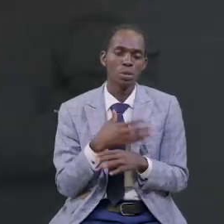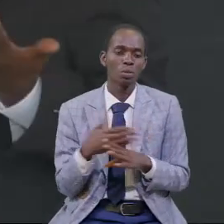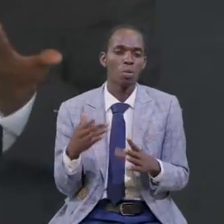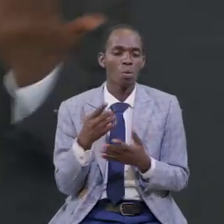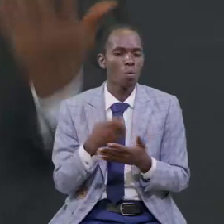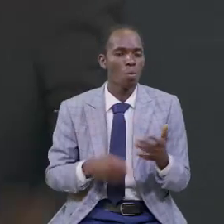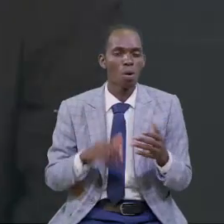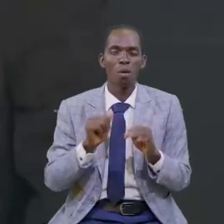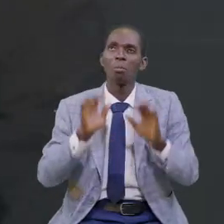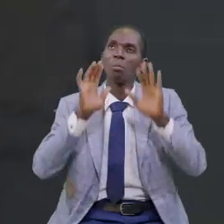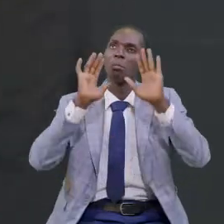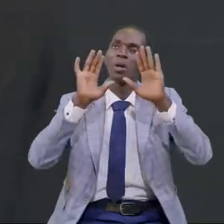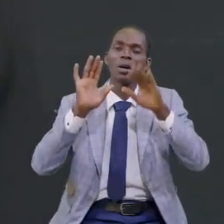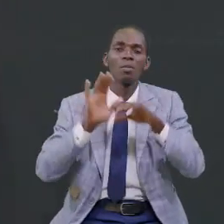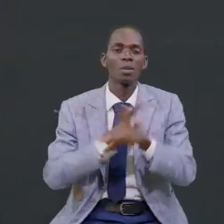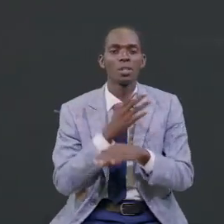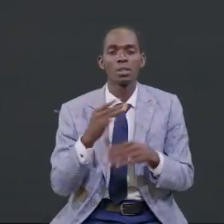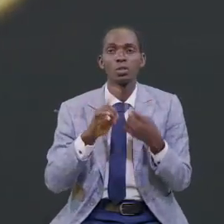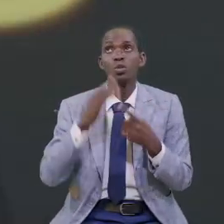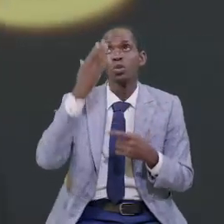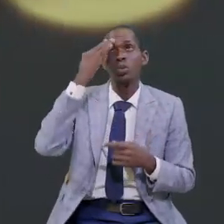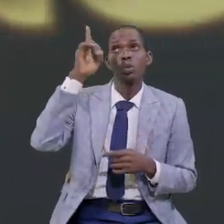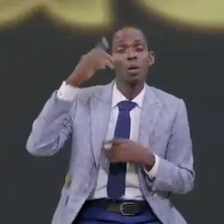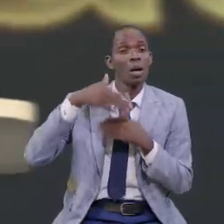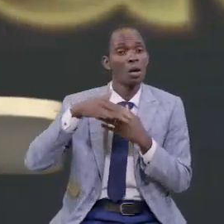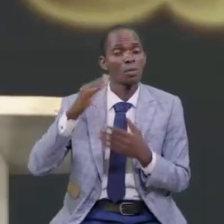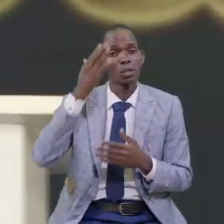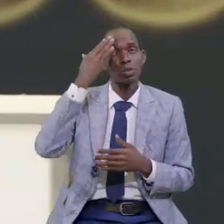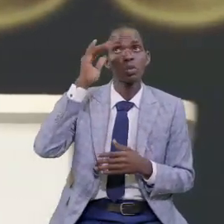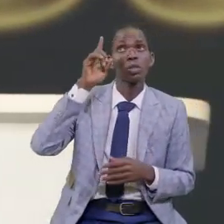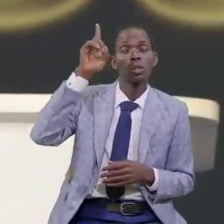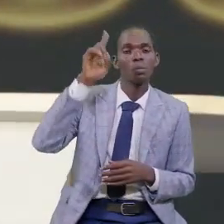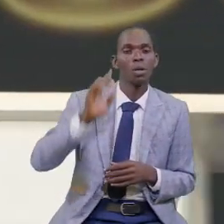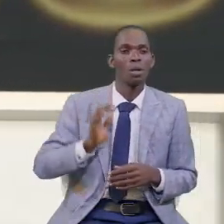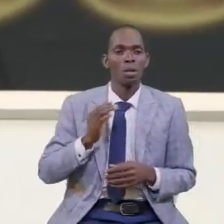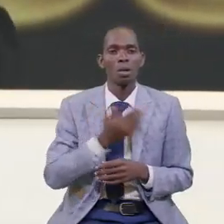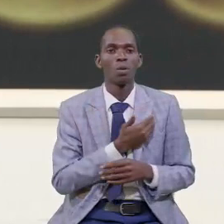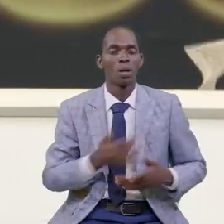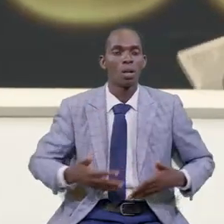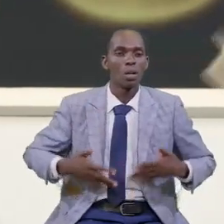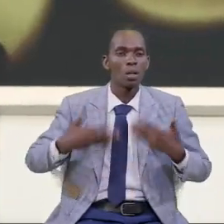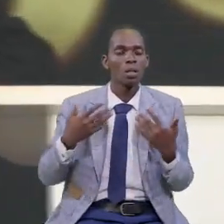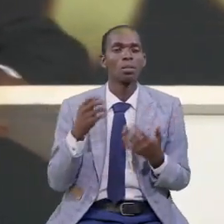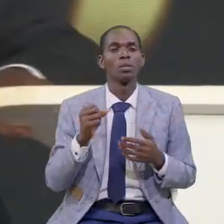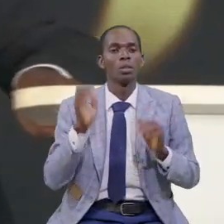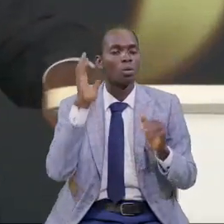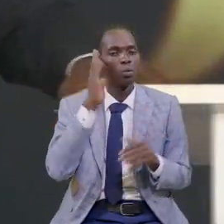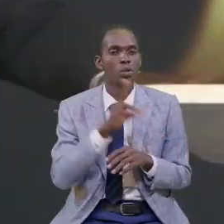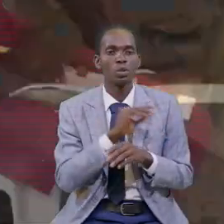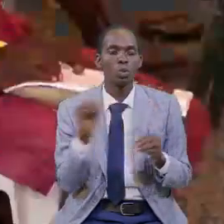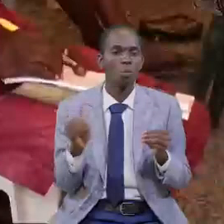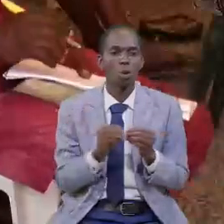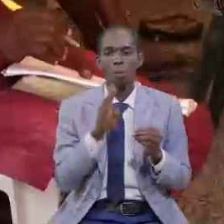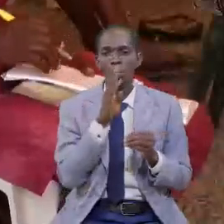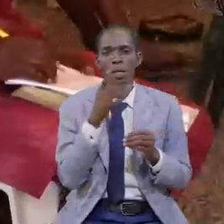him. And then after we know him, our lives are no longer the same. 1 Corinthians